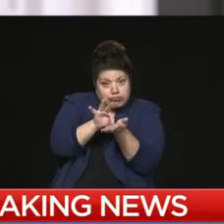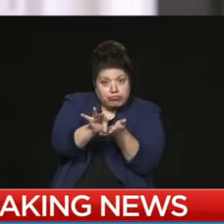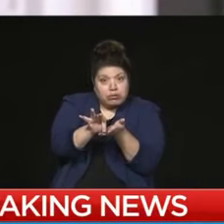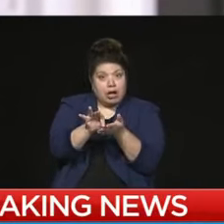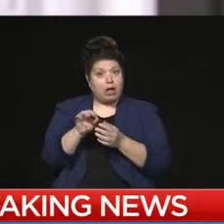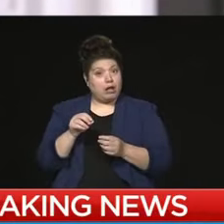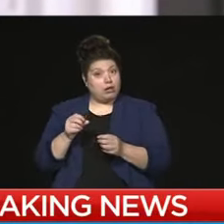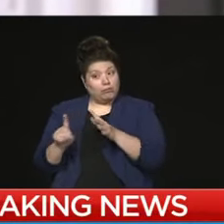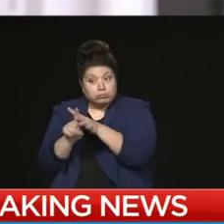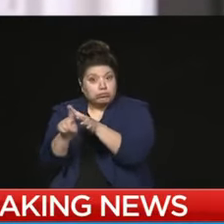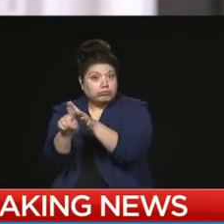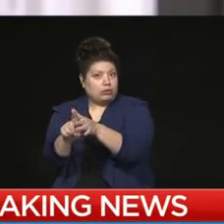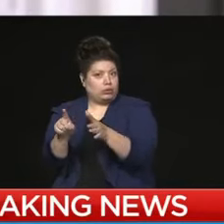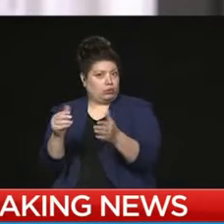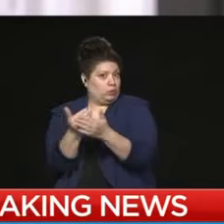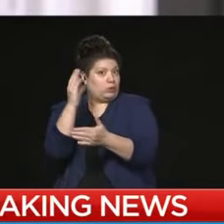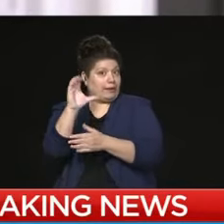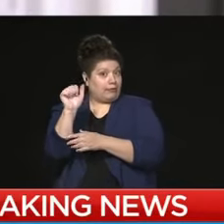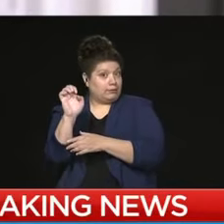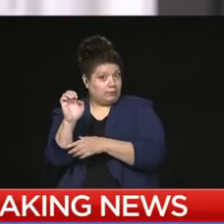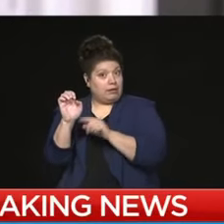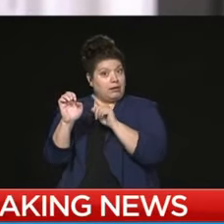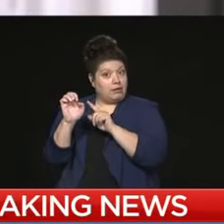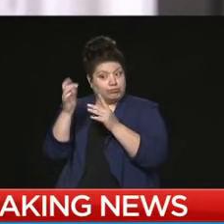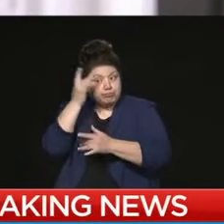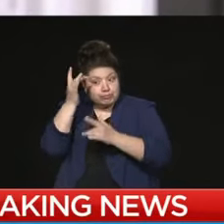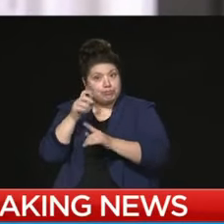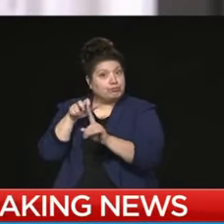new cases, say, or some sort of